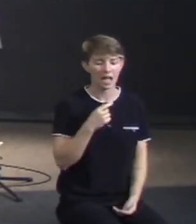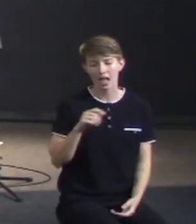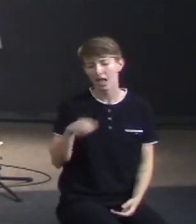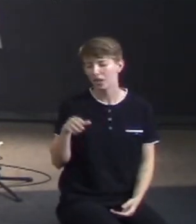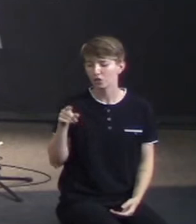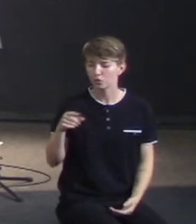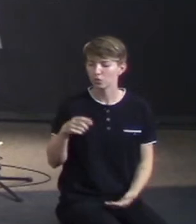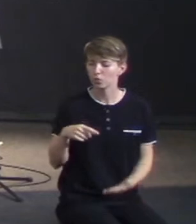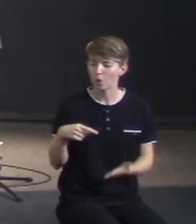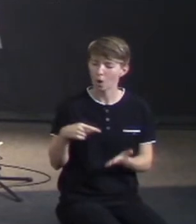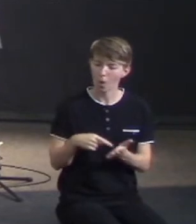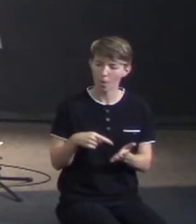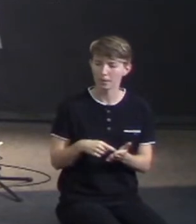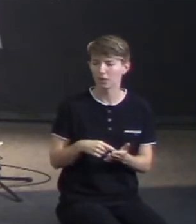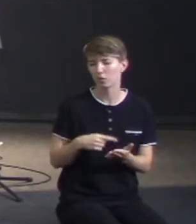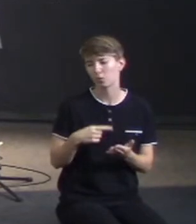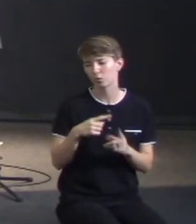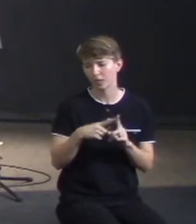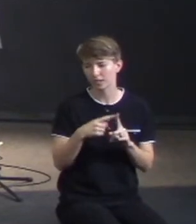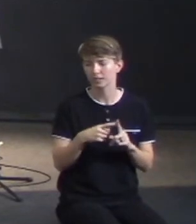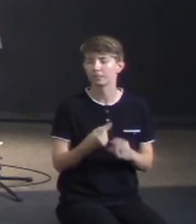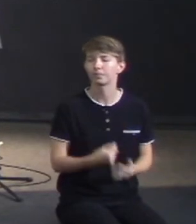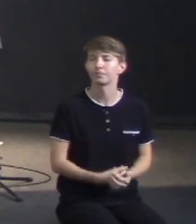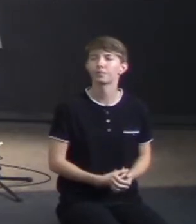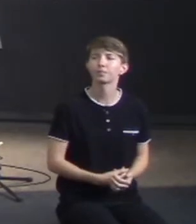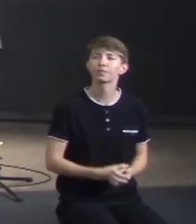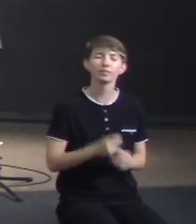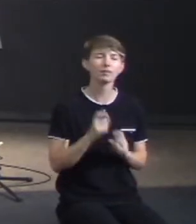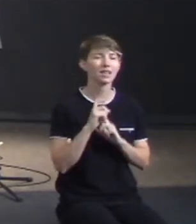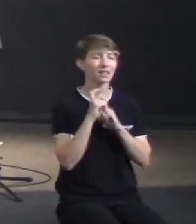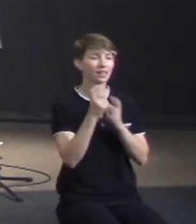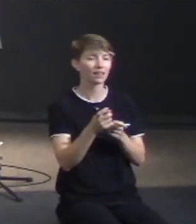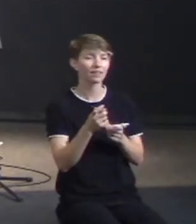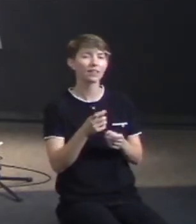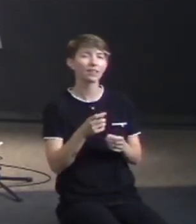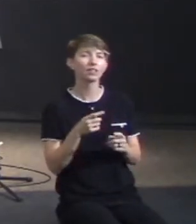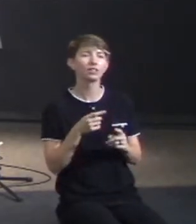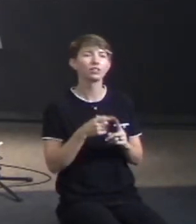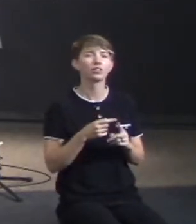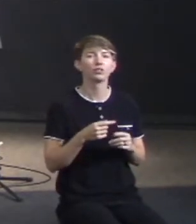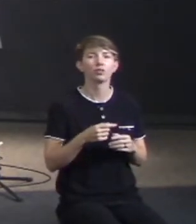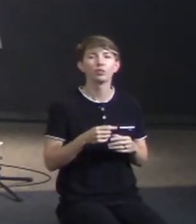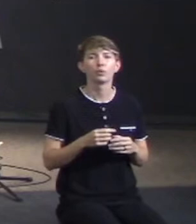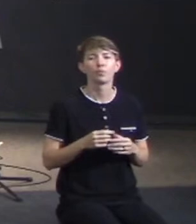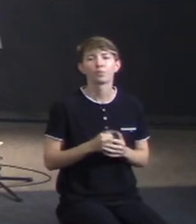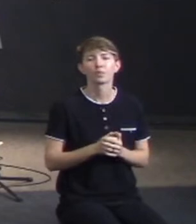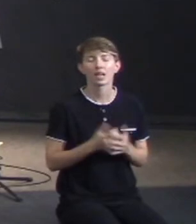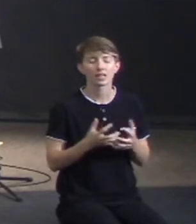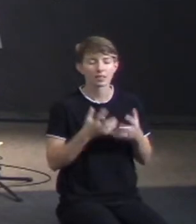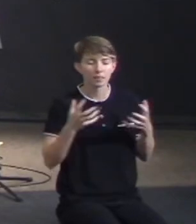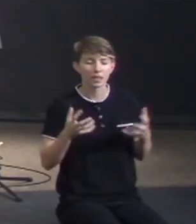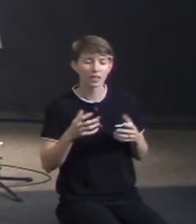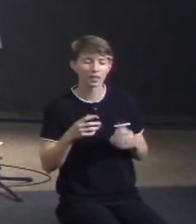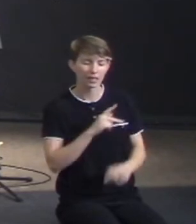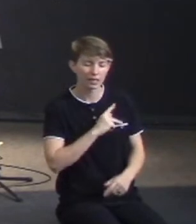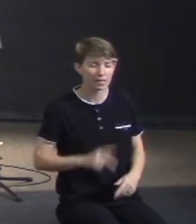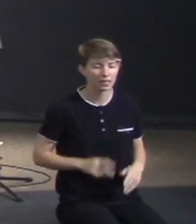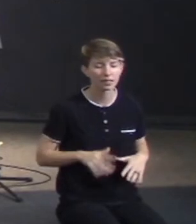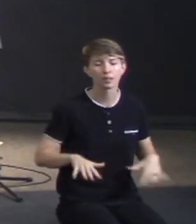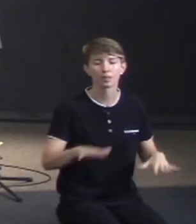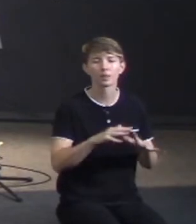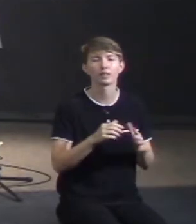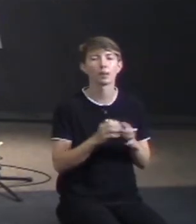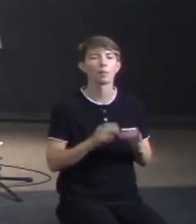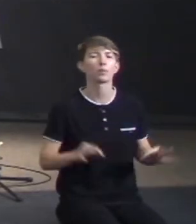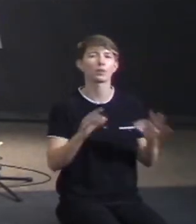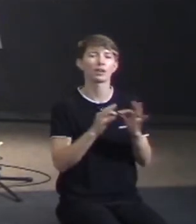You know, giving to further the kingdom is so important. Your time, your money, anything that you can